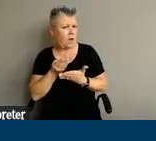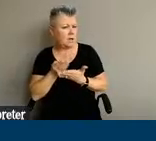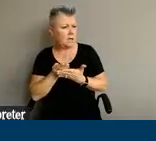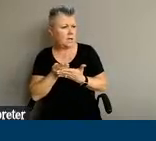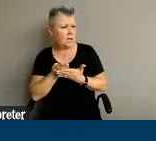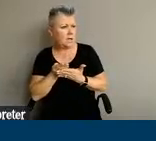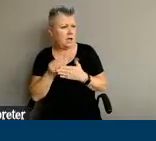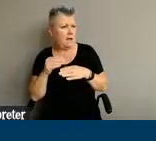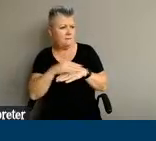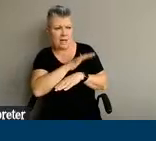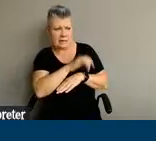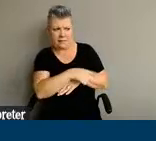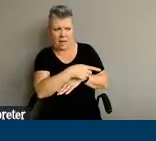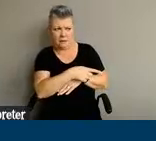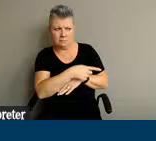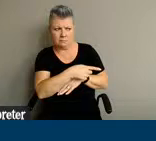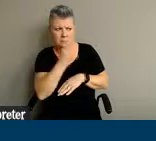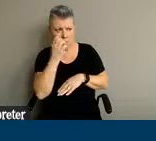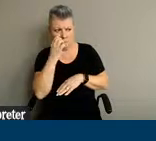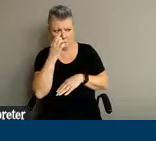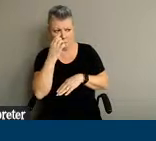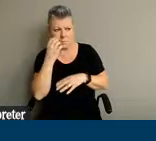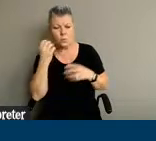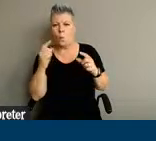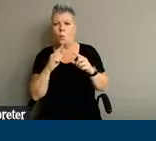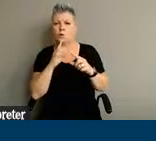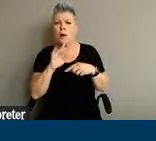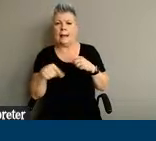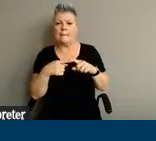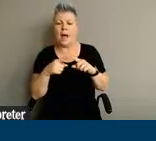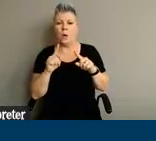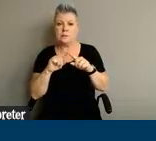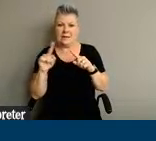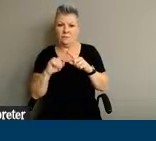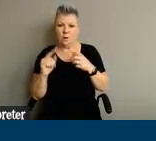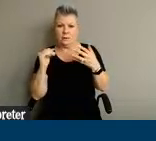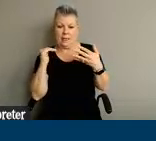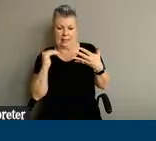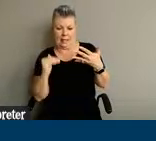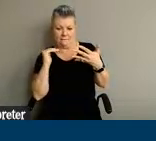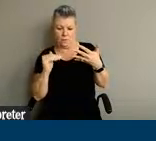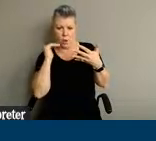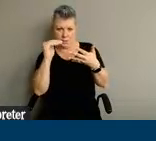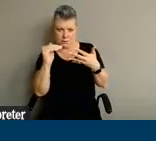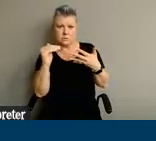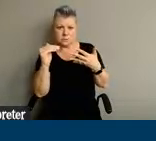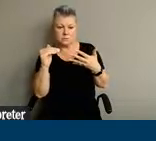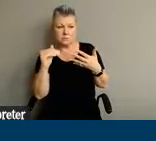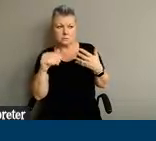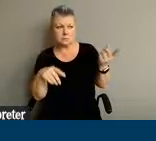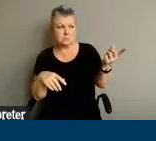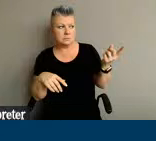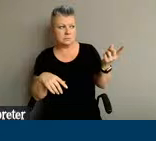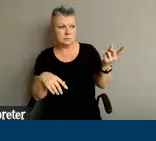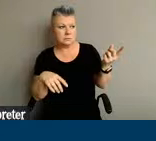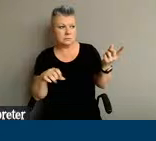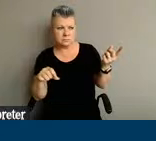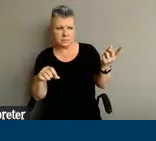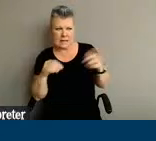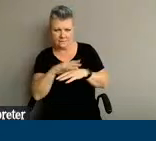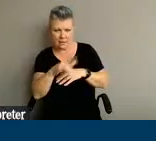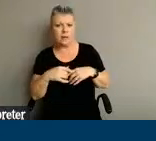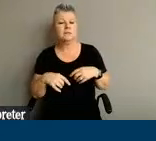about different levels that separate, that school age as opposed to early childhood. Correct.